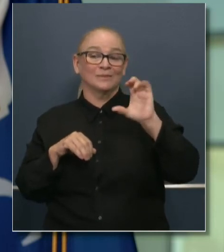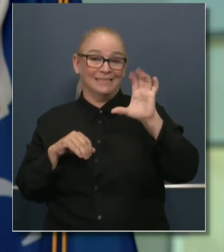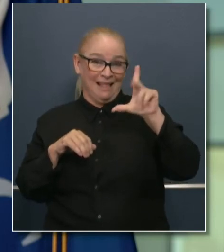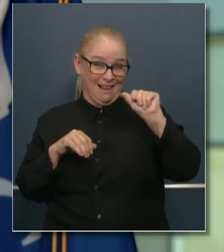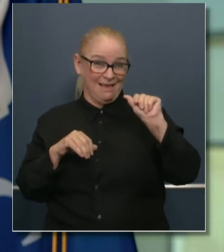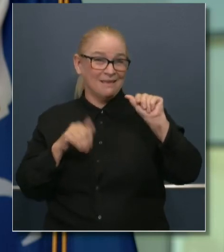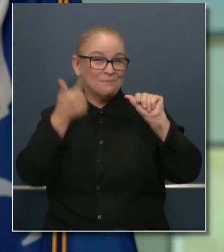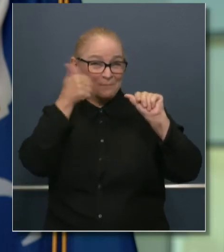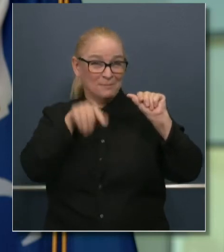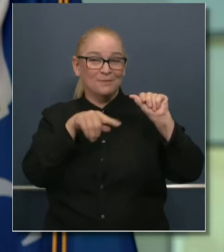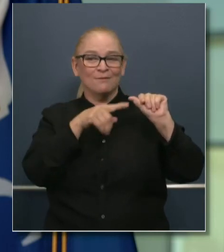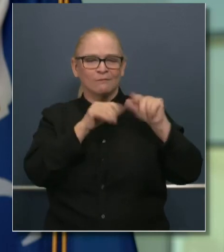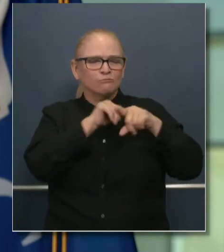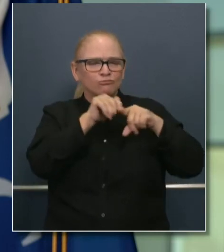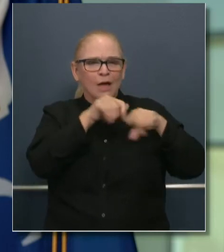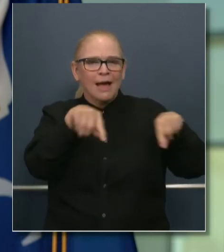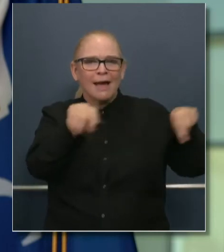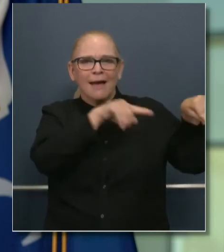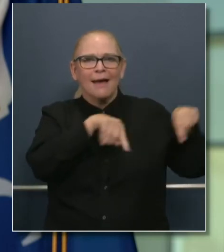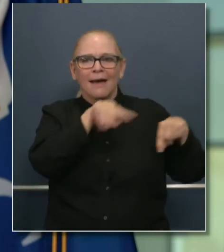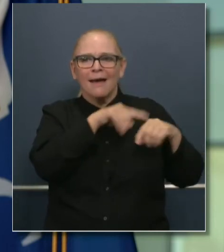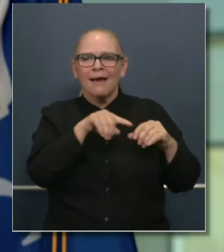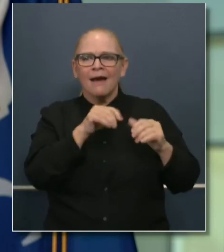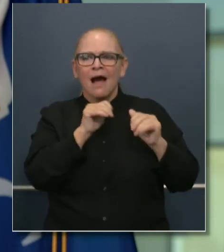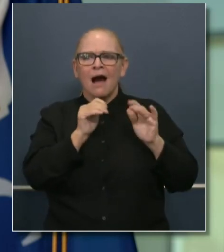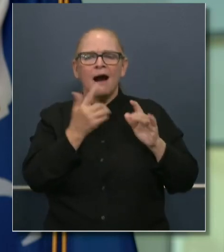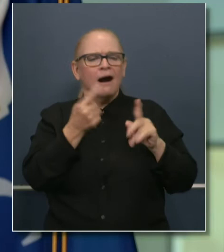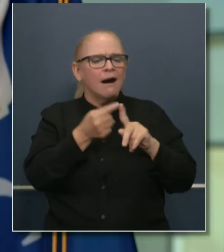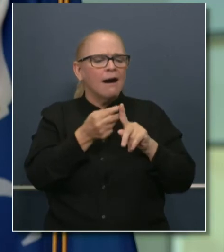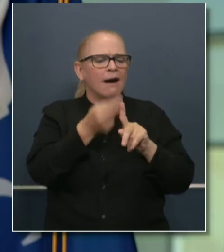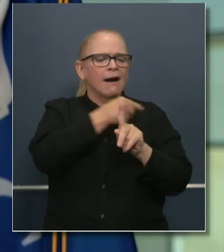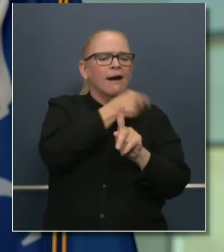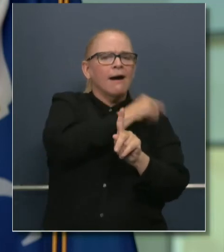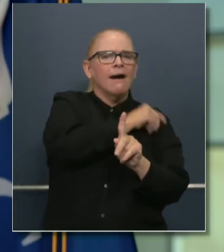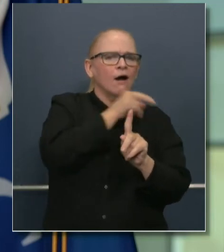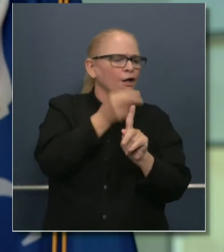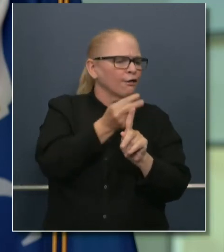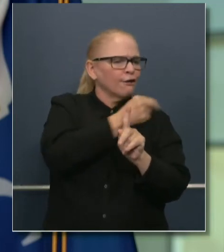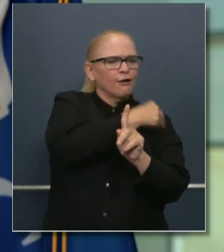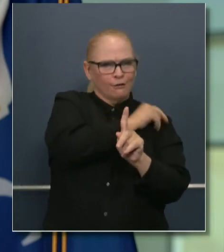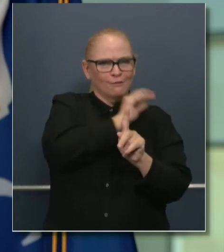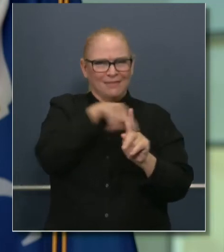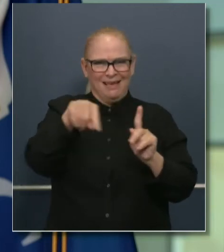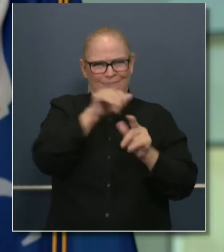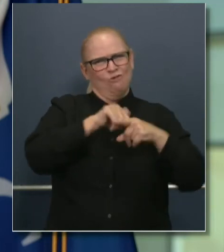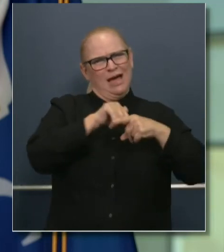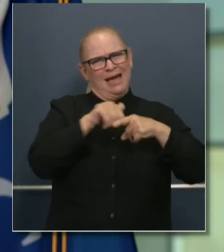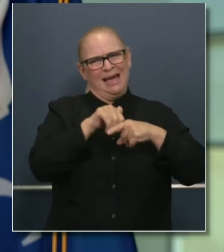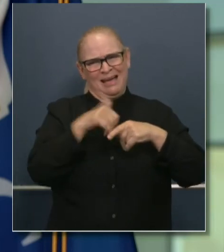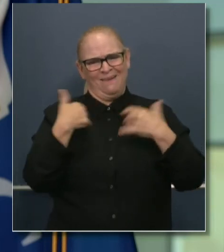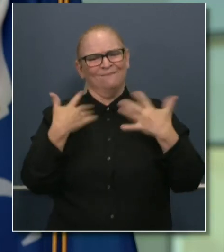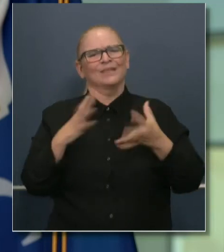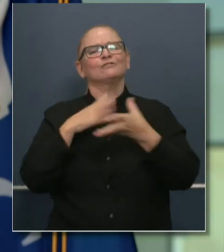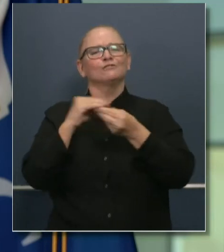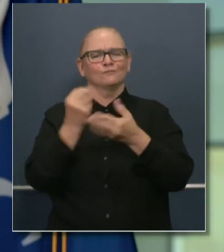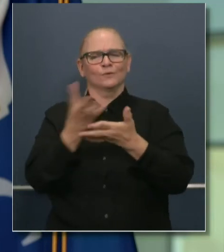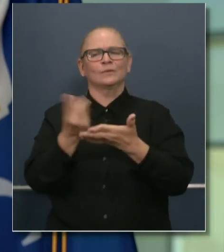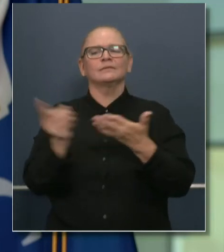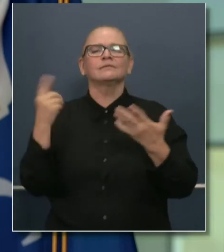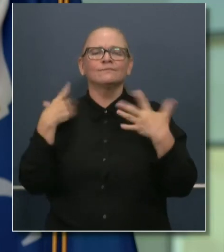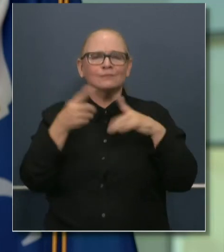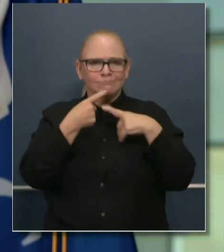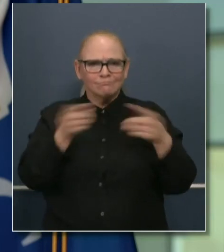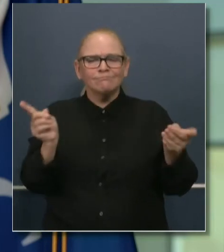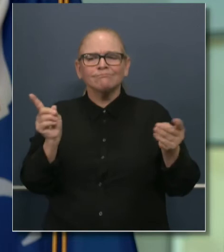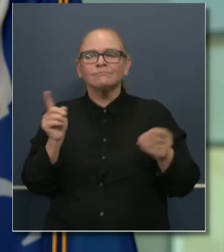of contact tracers. We announced a few weeks back that we have trained over 10,000, meeting our